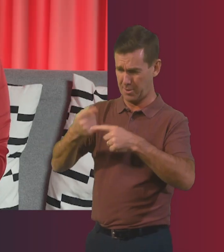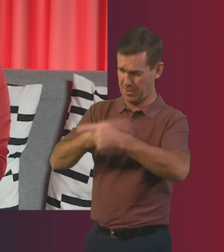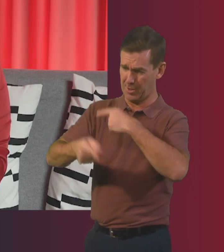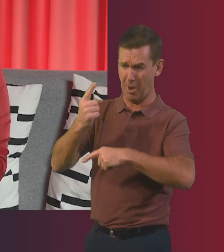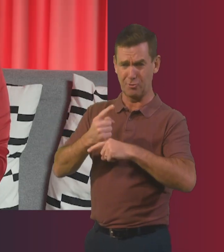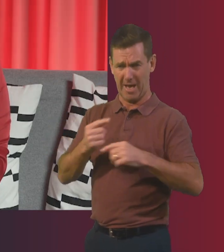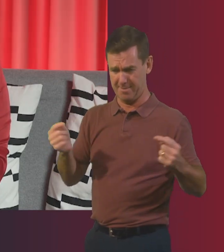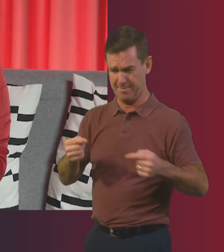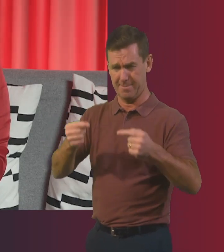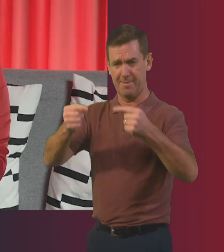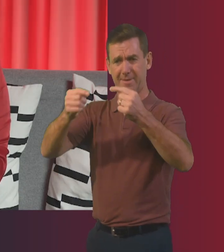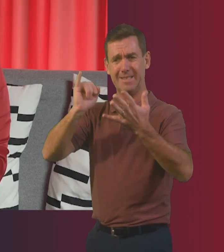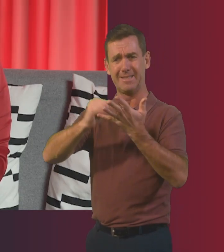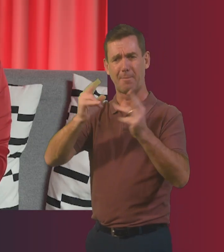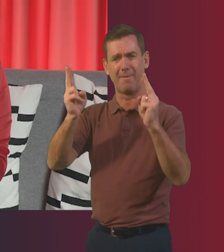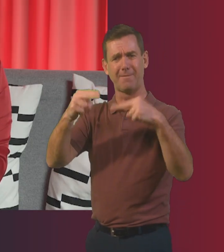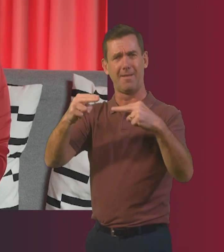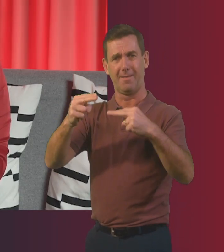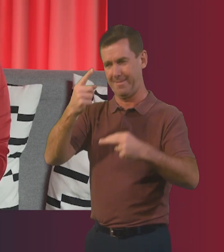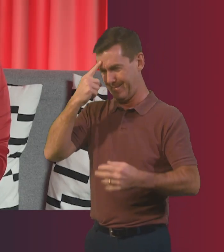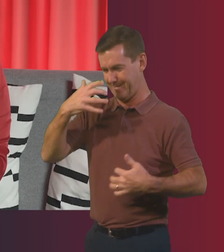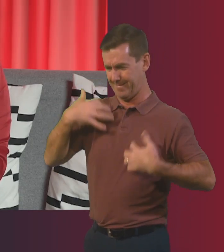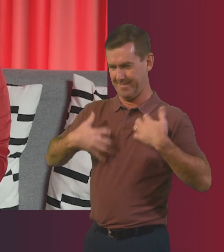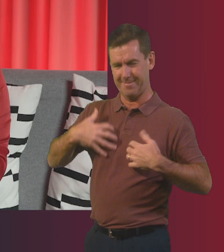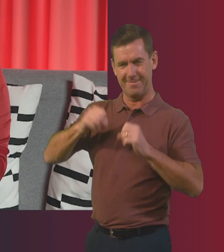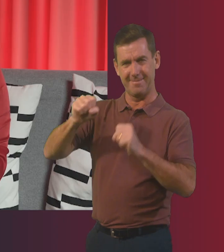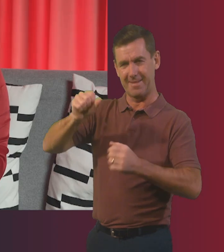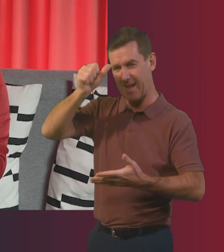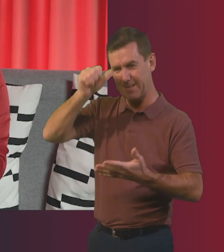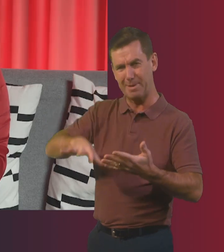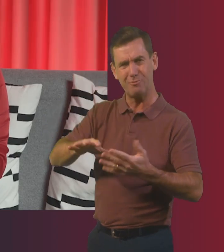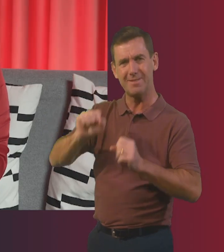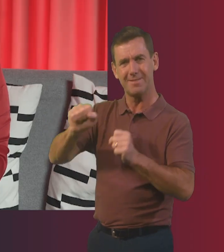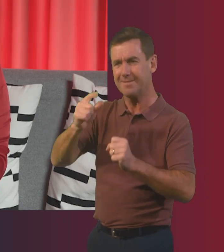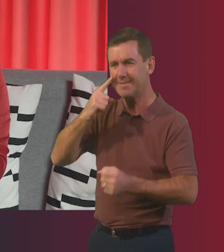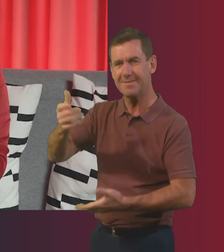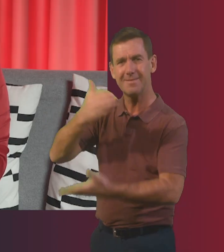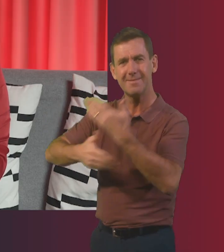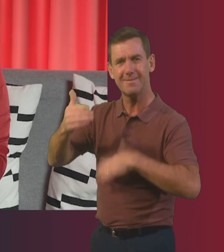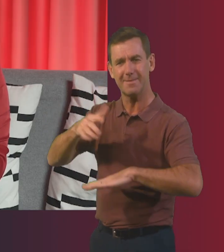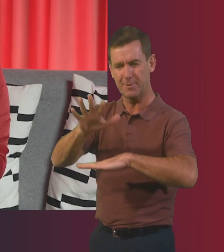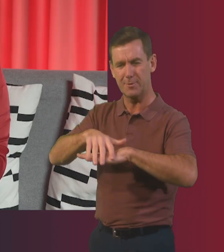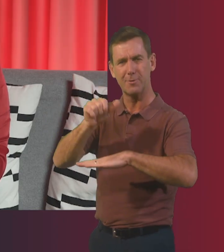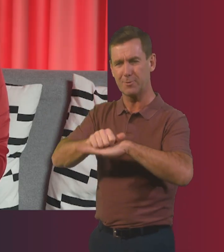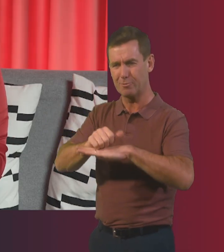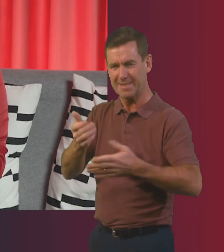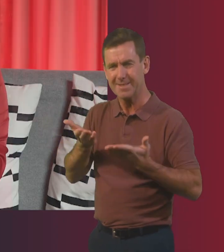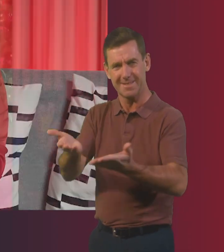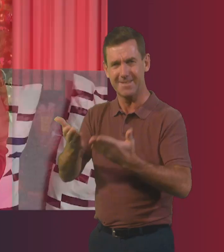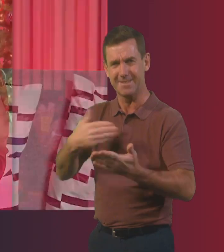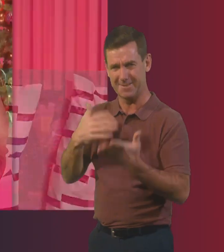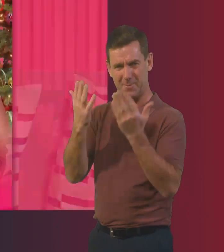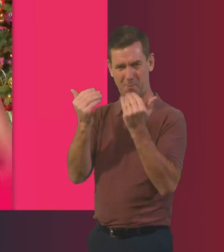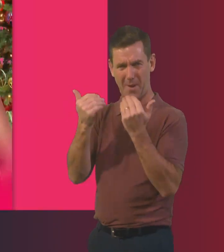so excited to hear about her experience and also pick her brains about all things Christmas bakes. Welcome to the podcast, Tasha Stones and